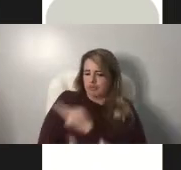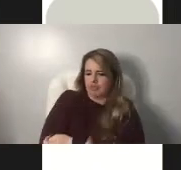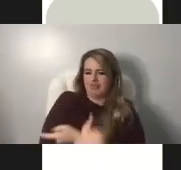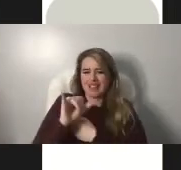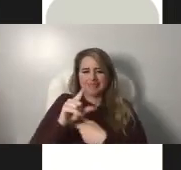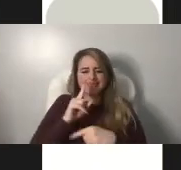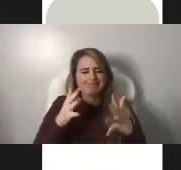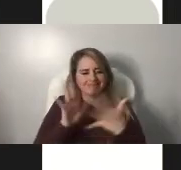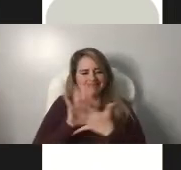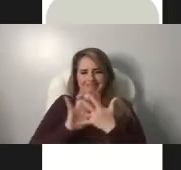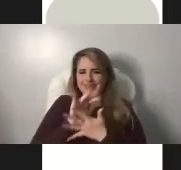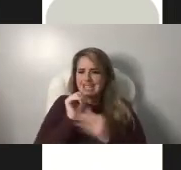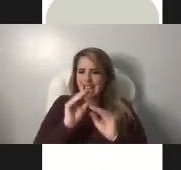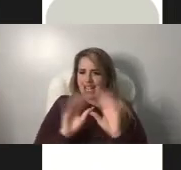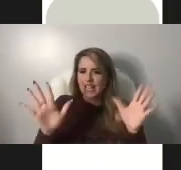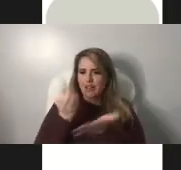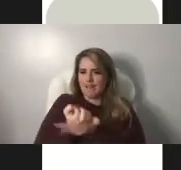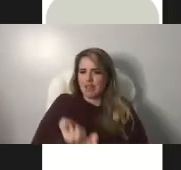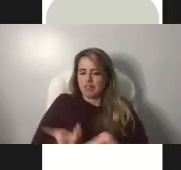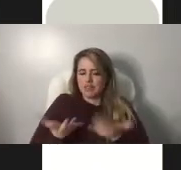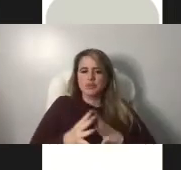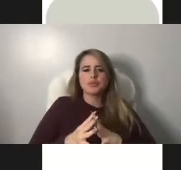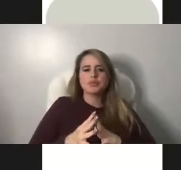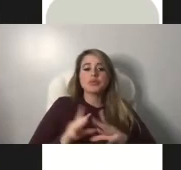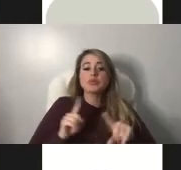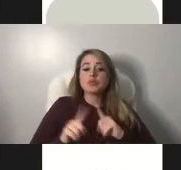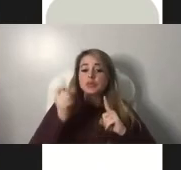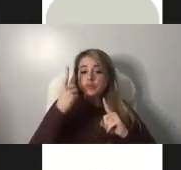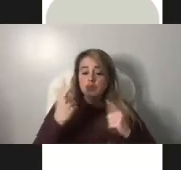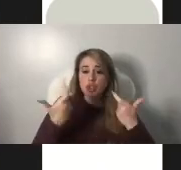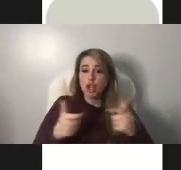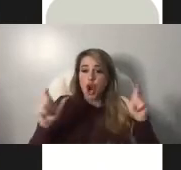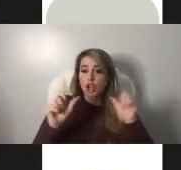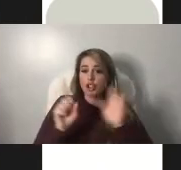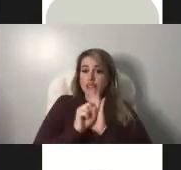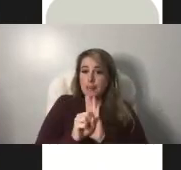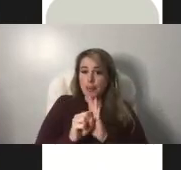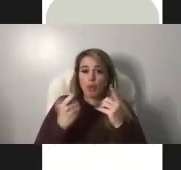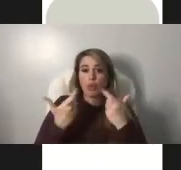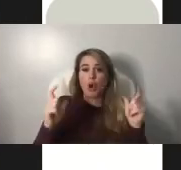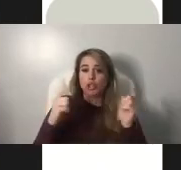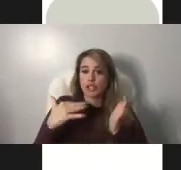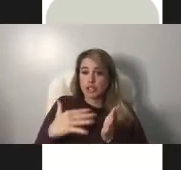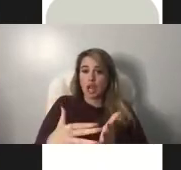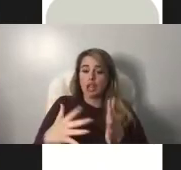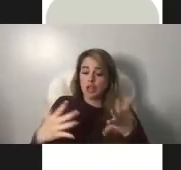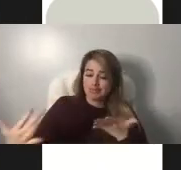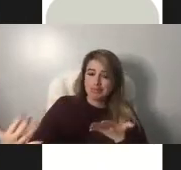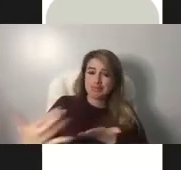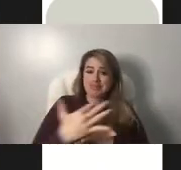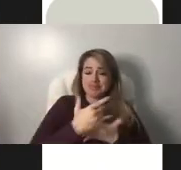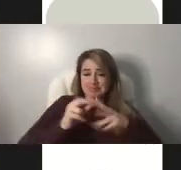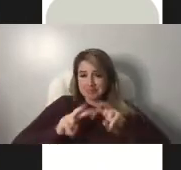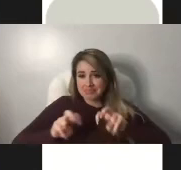difficult. However, large samples and studies have been pooled, doing something called